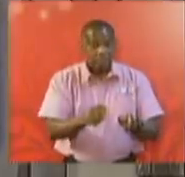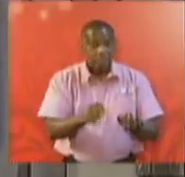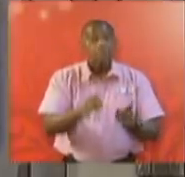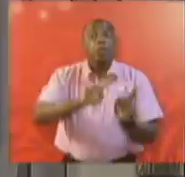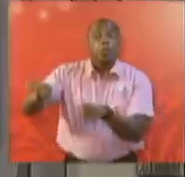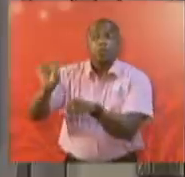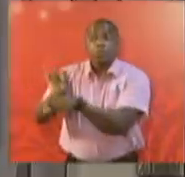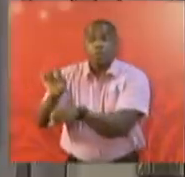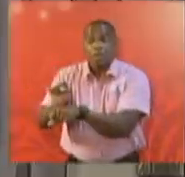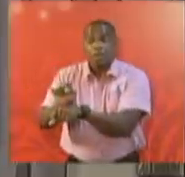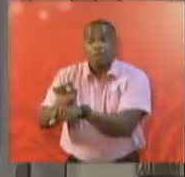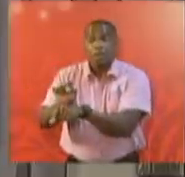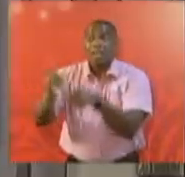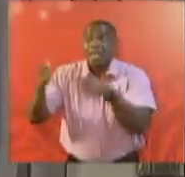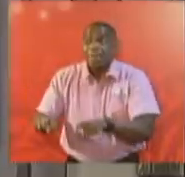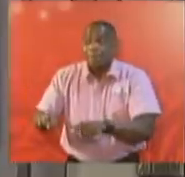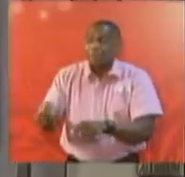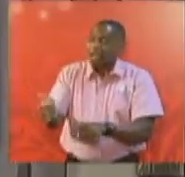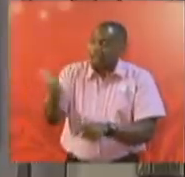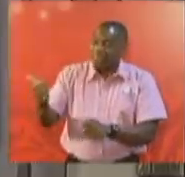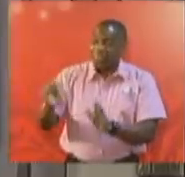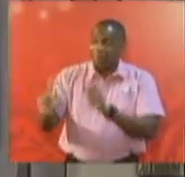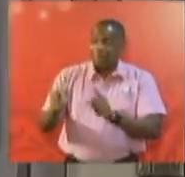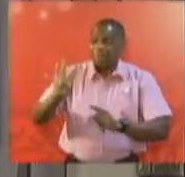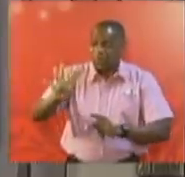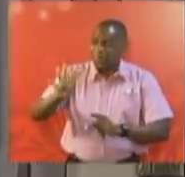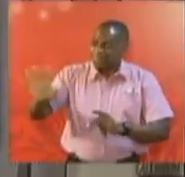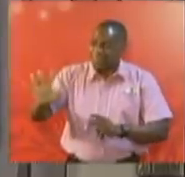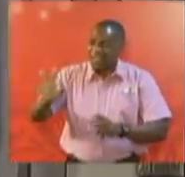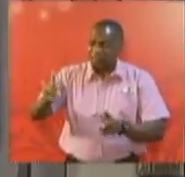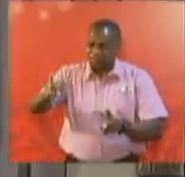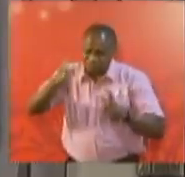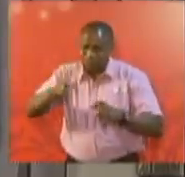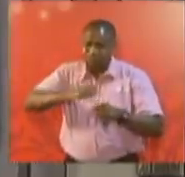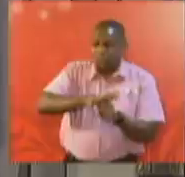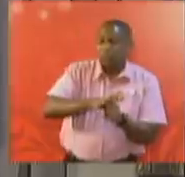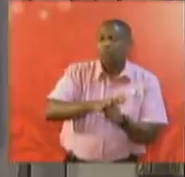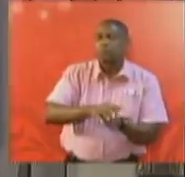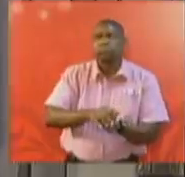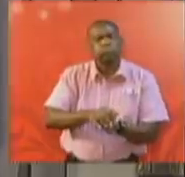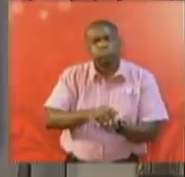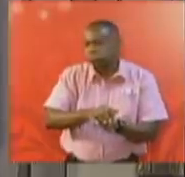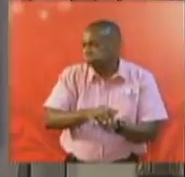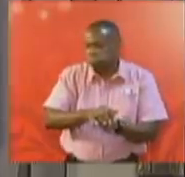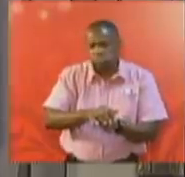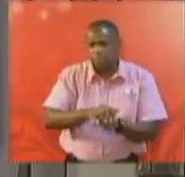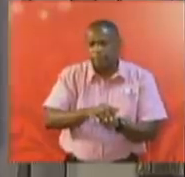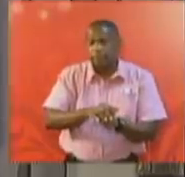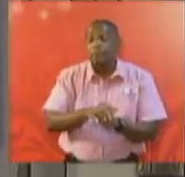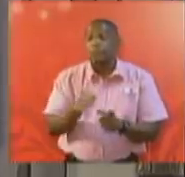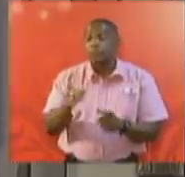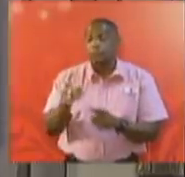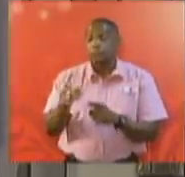message Dr. Van Kerkhoff gave when she said we may want to do certain things, but we don't need to do